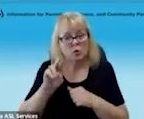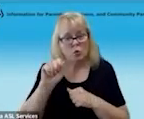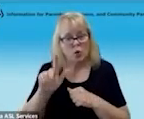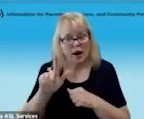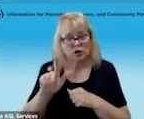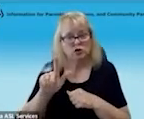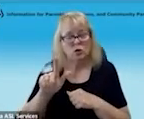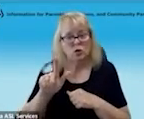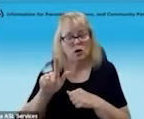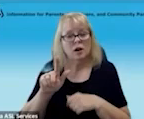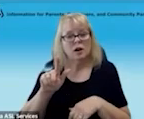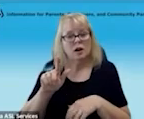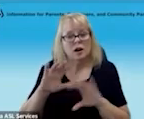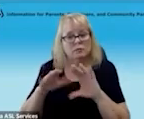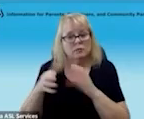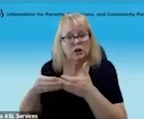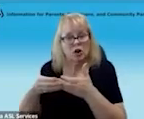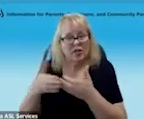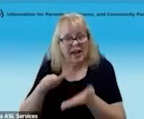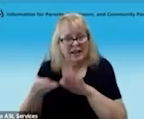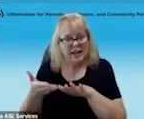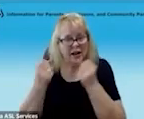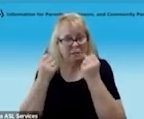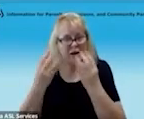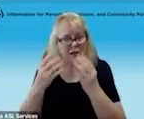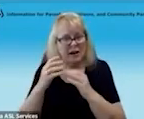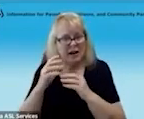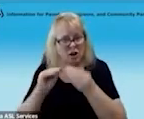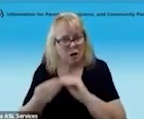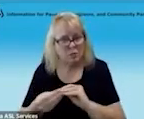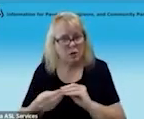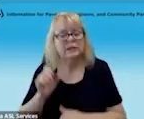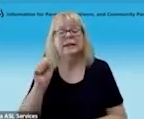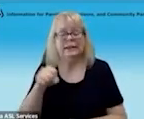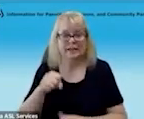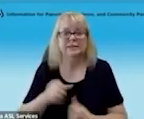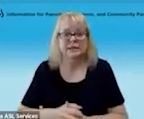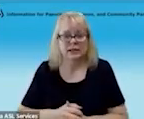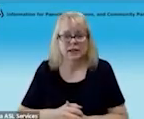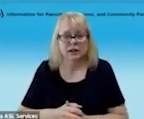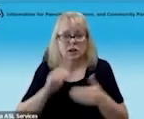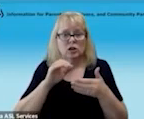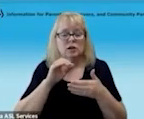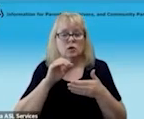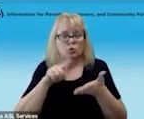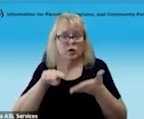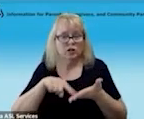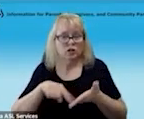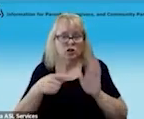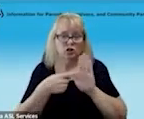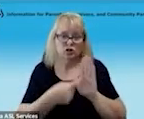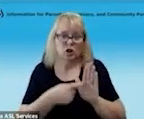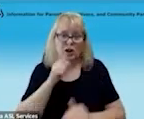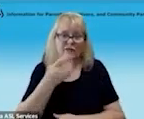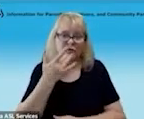Thank you so much. Dr. Yerrigan Alsup, are people from racial and ethnic minority groups dying from